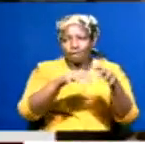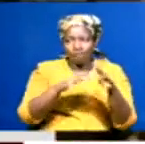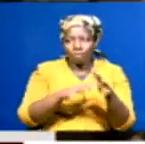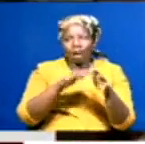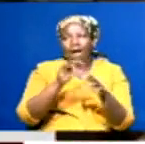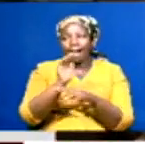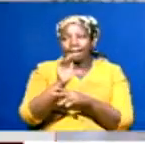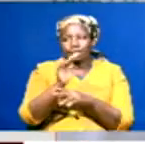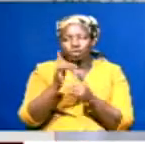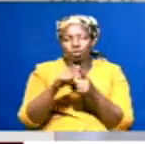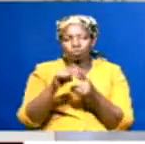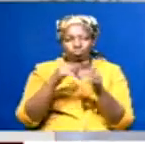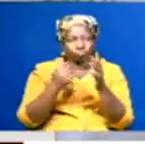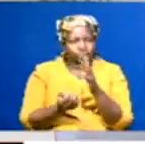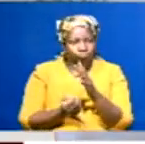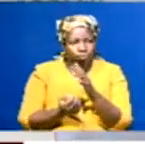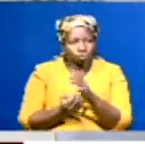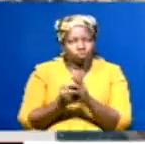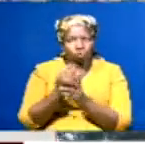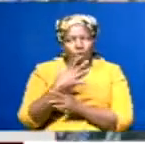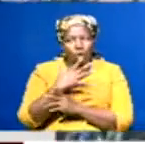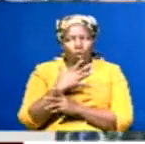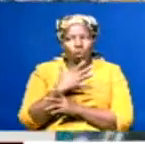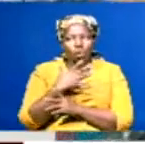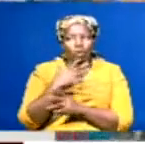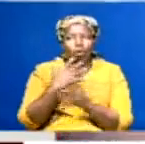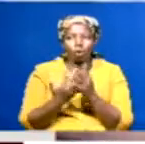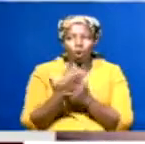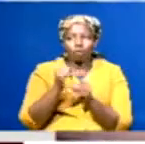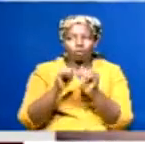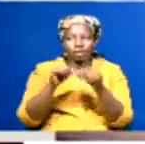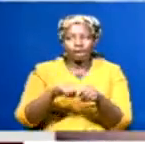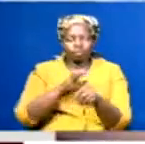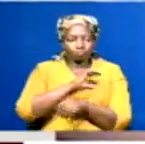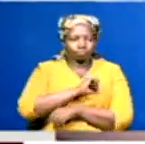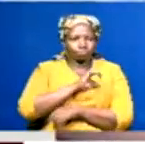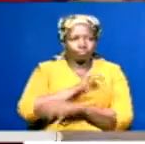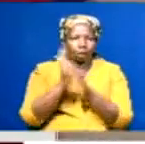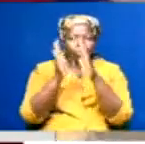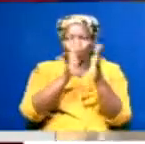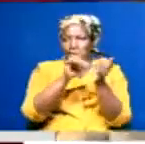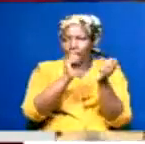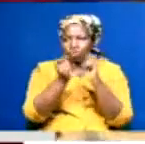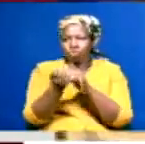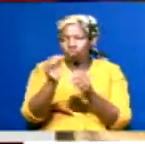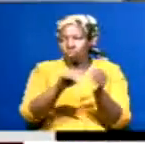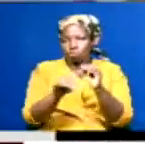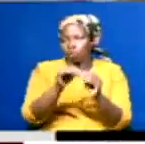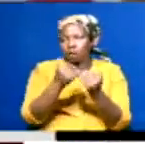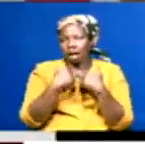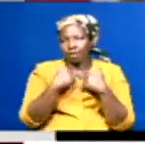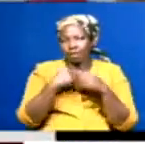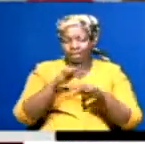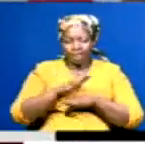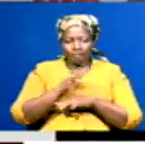drought-resistant crops that will withstand harsh climatic conditions and eventually contribute to food security. Beneficiaries lauded the